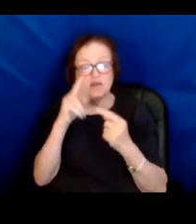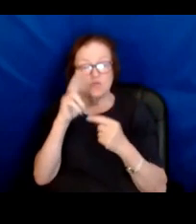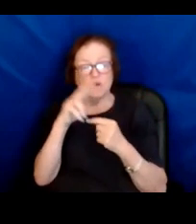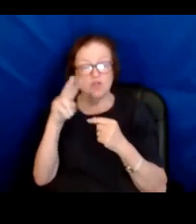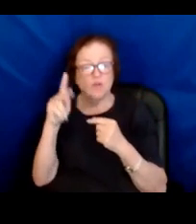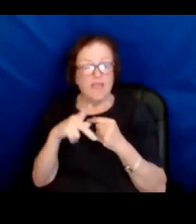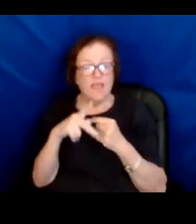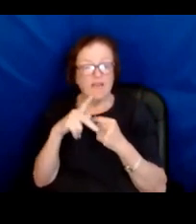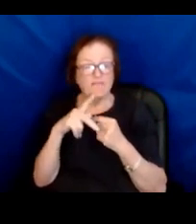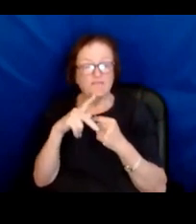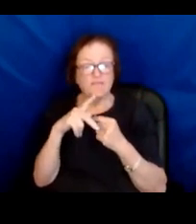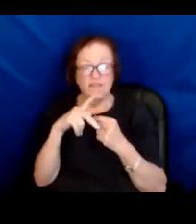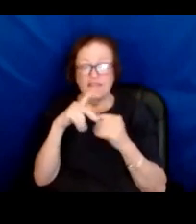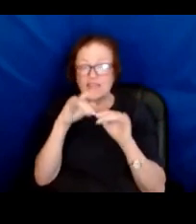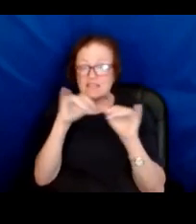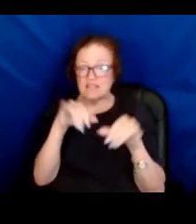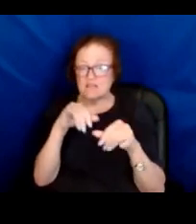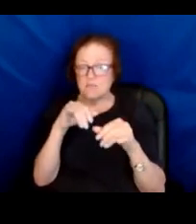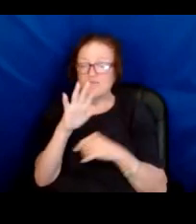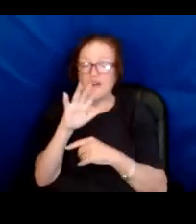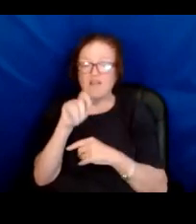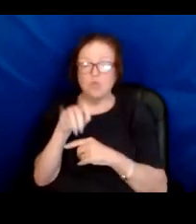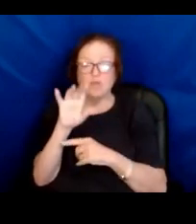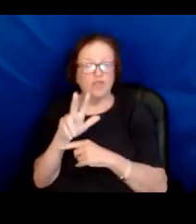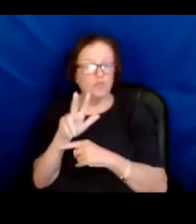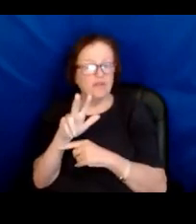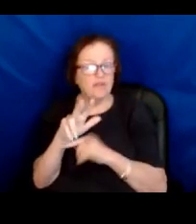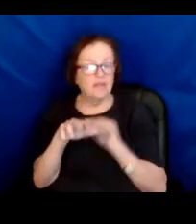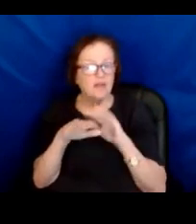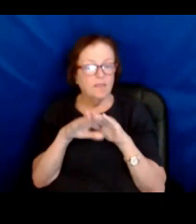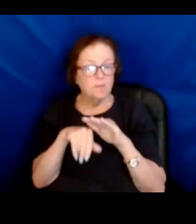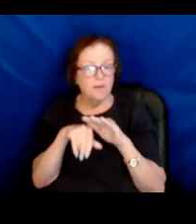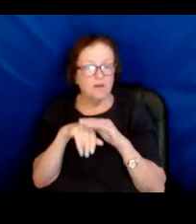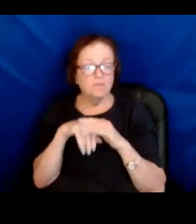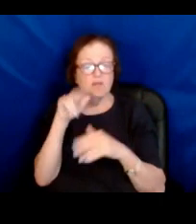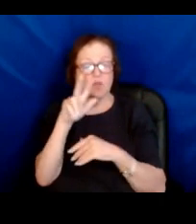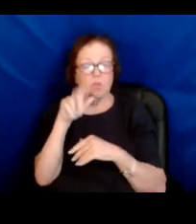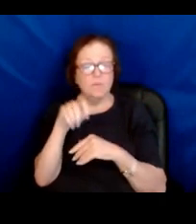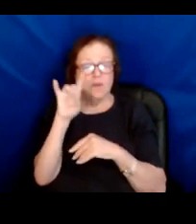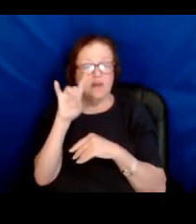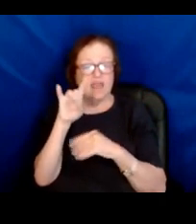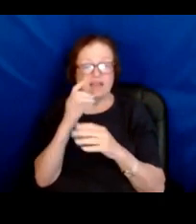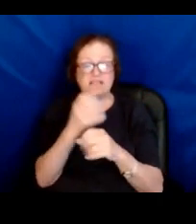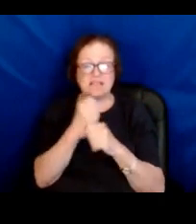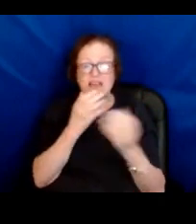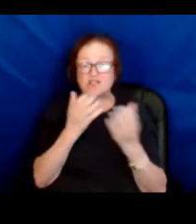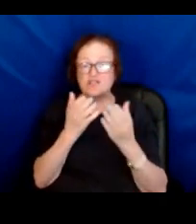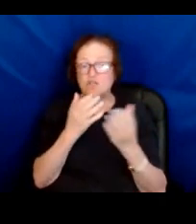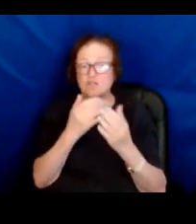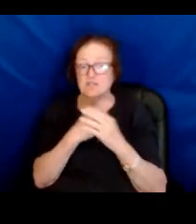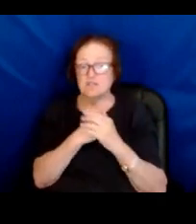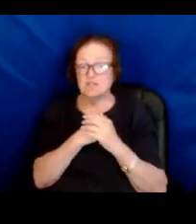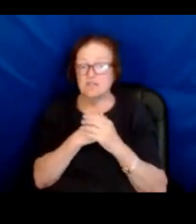system on the top and 5.3 on the bottom, 3.8 minutes of which is getting service. I'd much rather